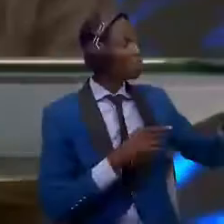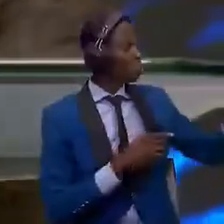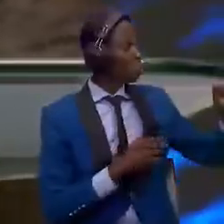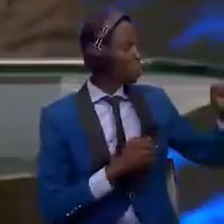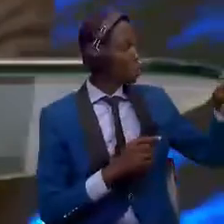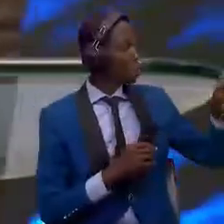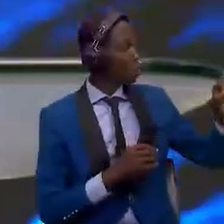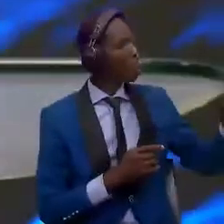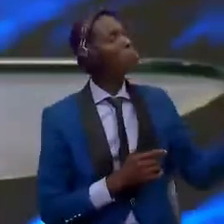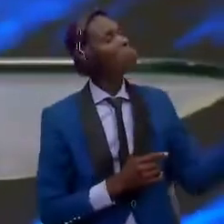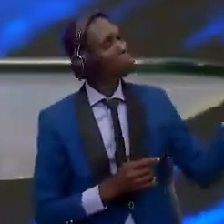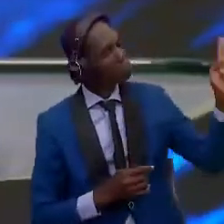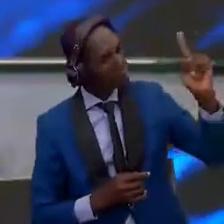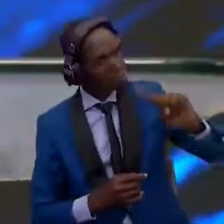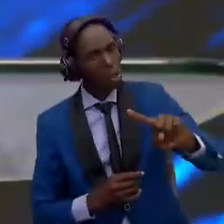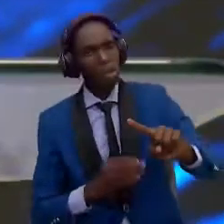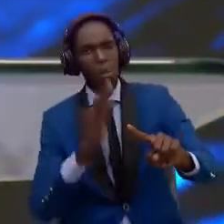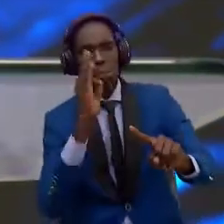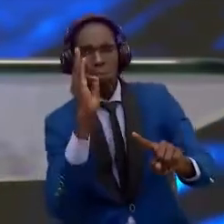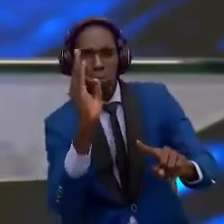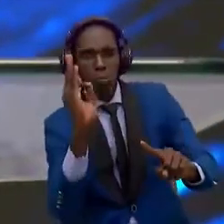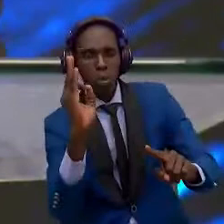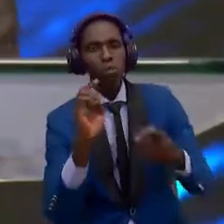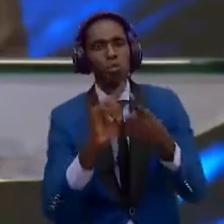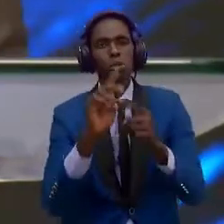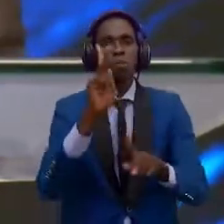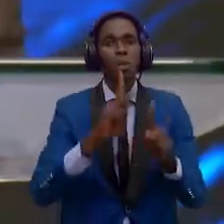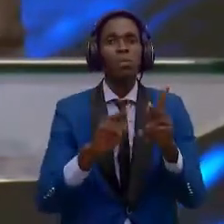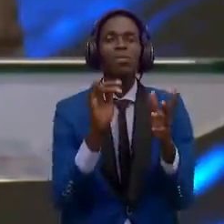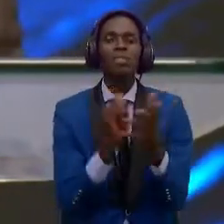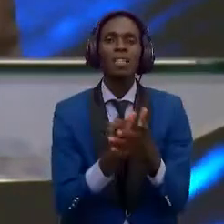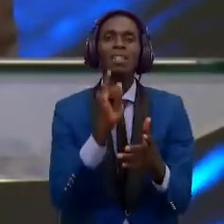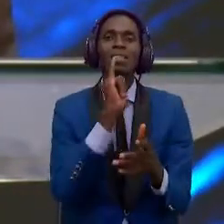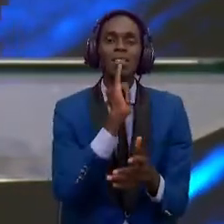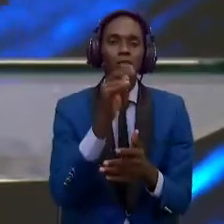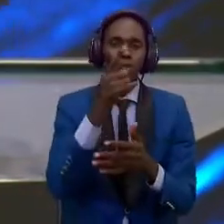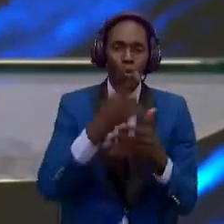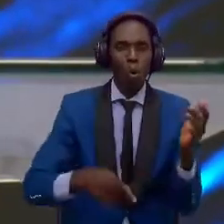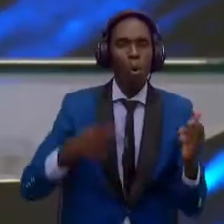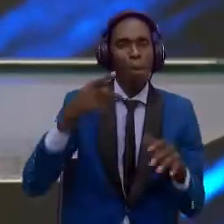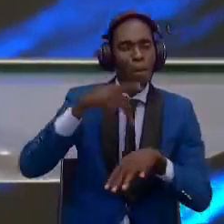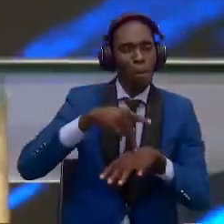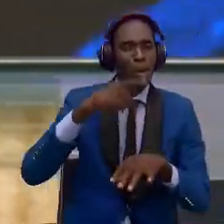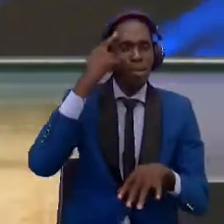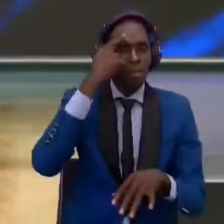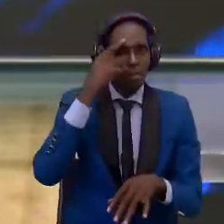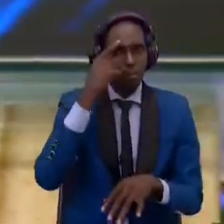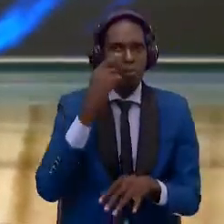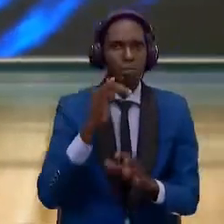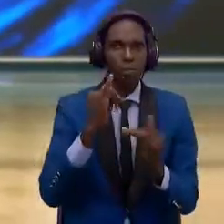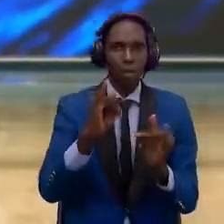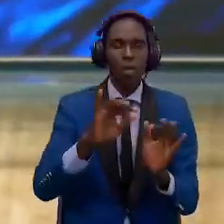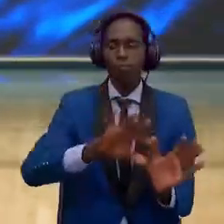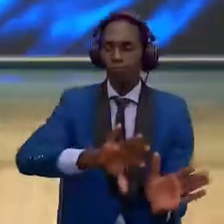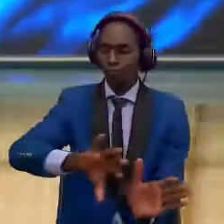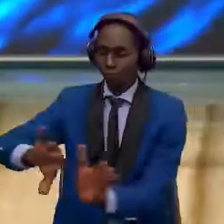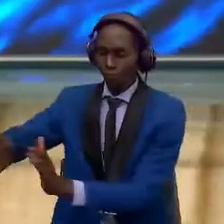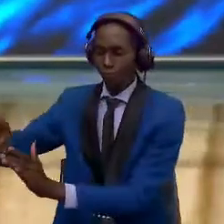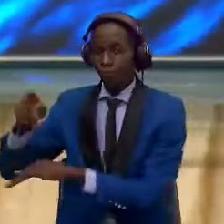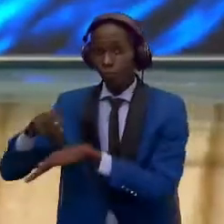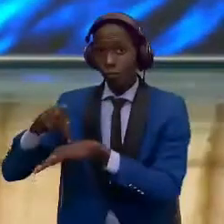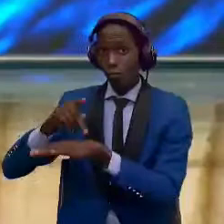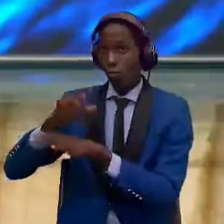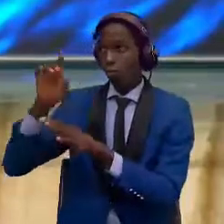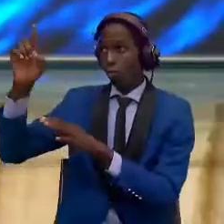and minister to them. That's the side of Paul the apostle. Now, on the side of